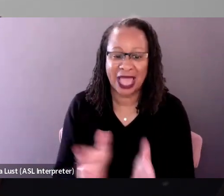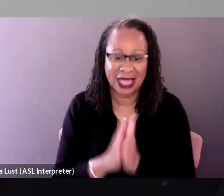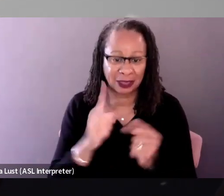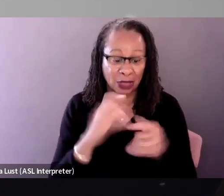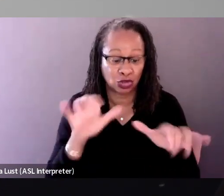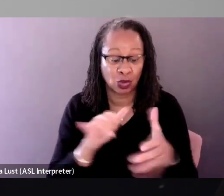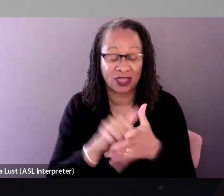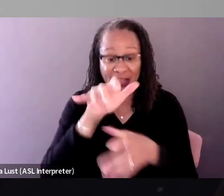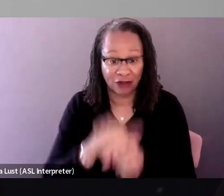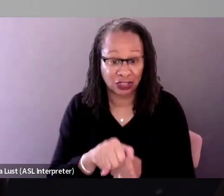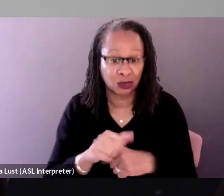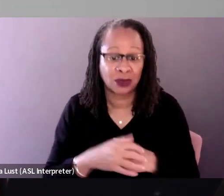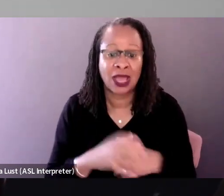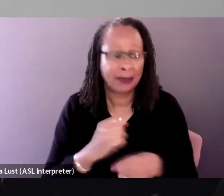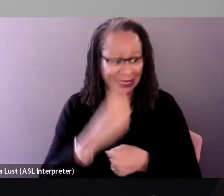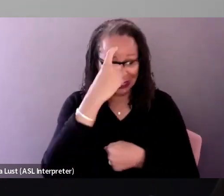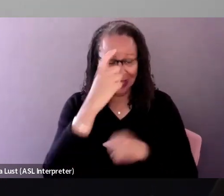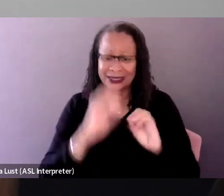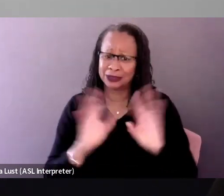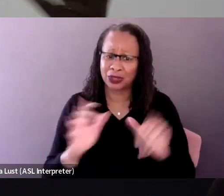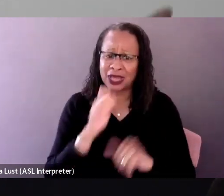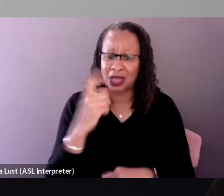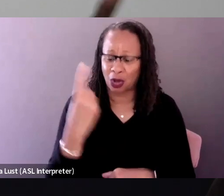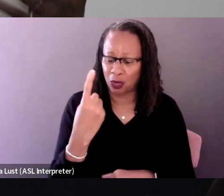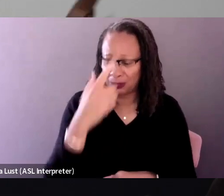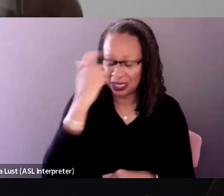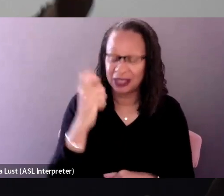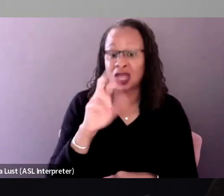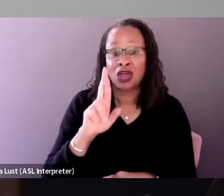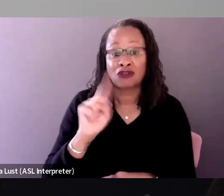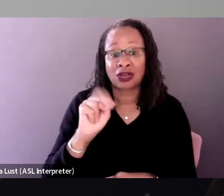made total sense, not just because Renee was Haitian, because we don't know if she's a